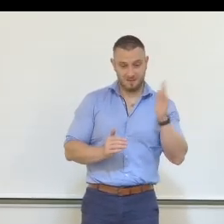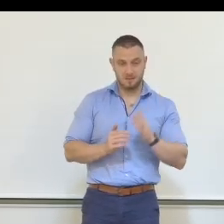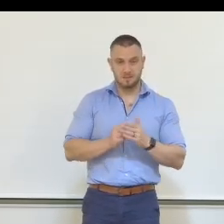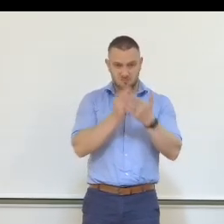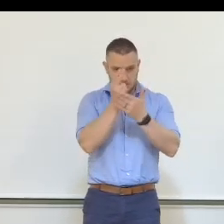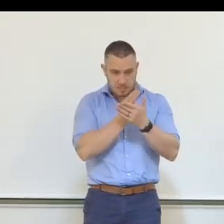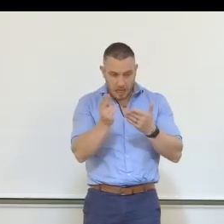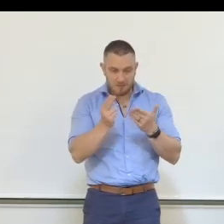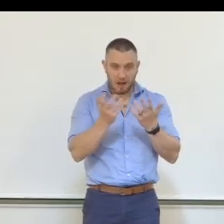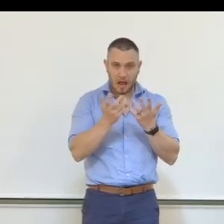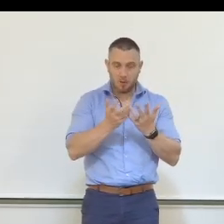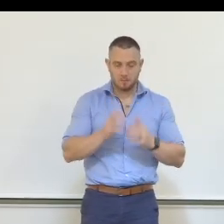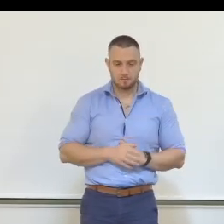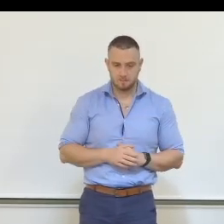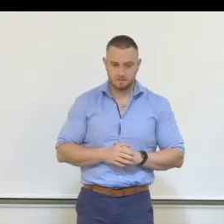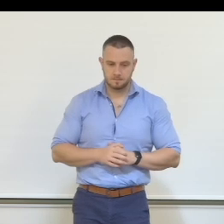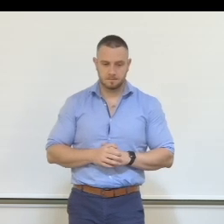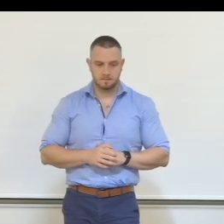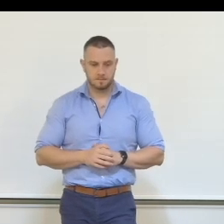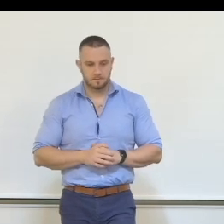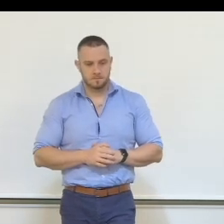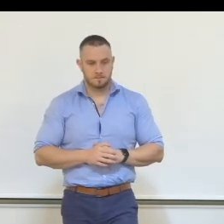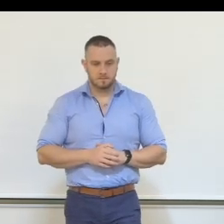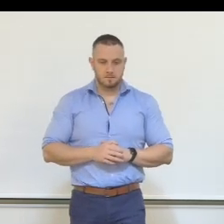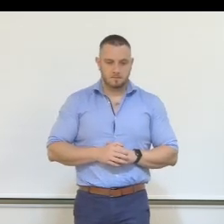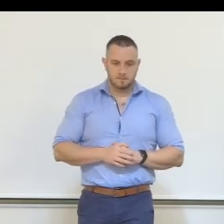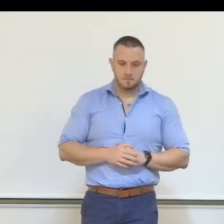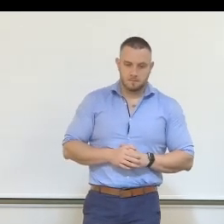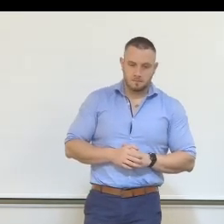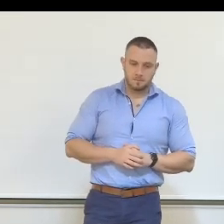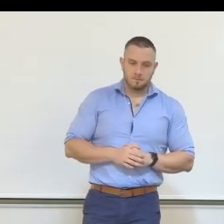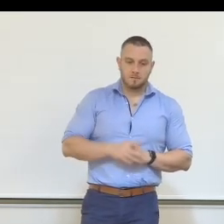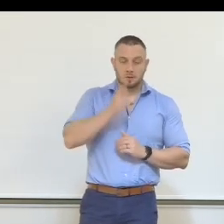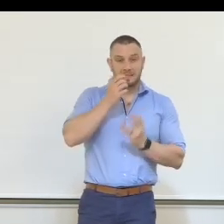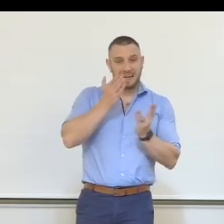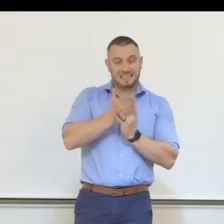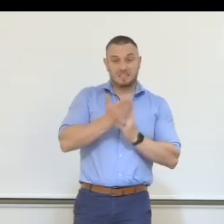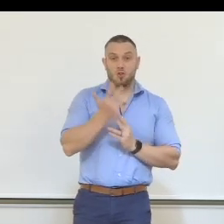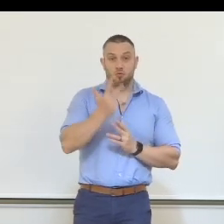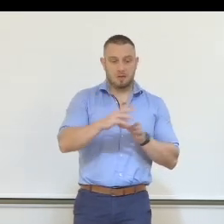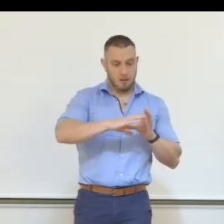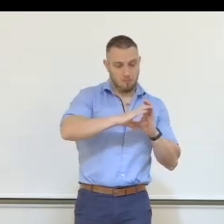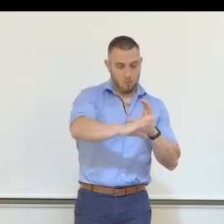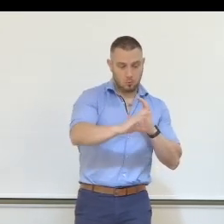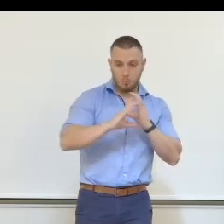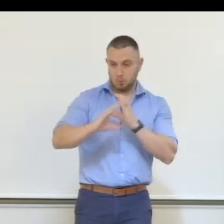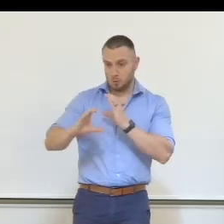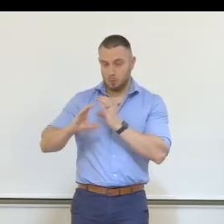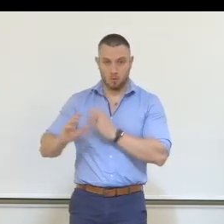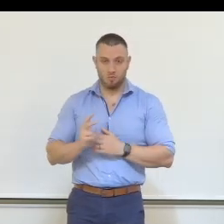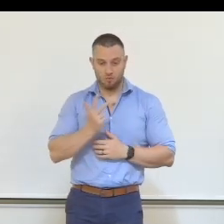schematics showing you the different modules. We had access to 3 big modules throughout the whole